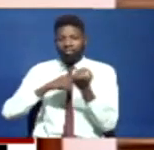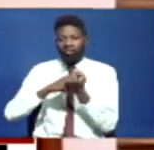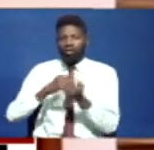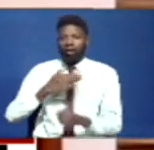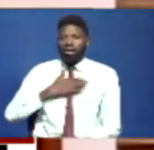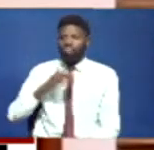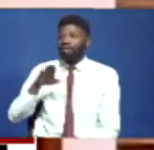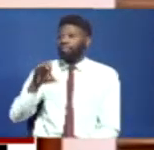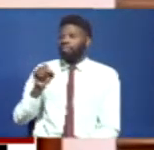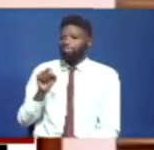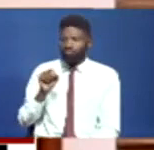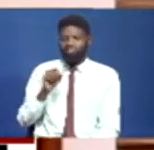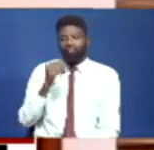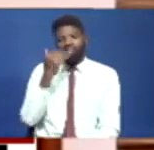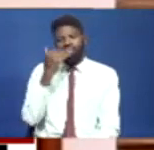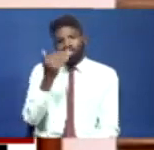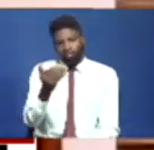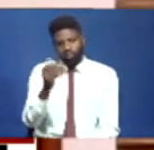Waziri.